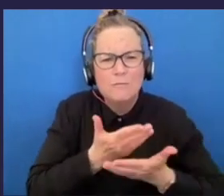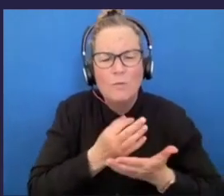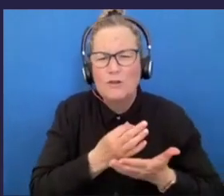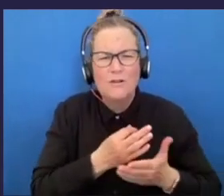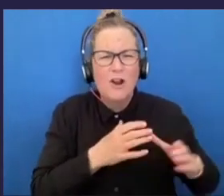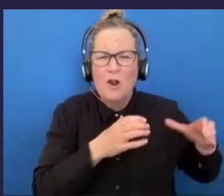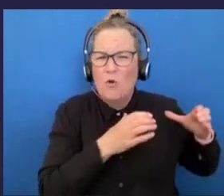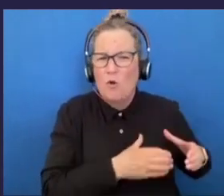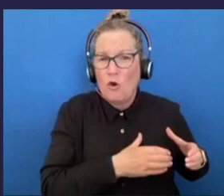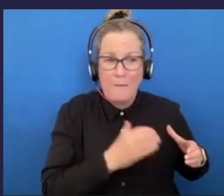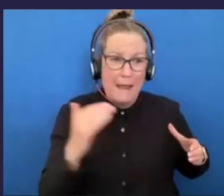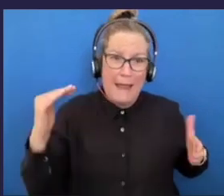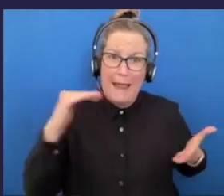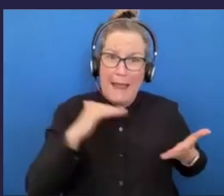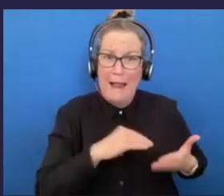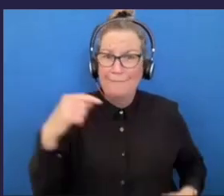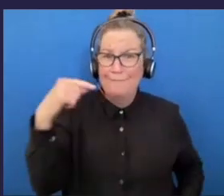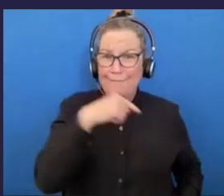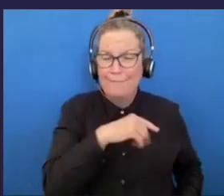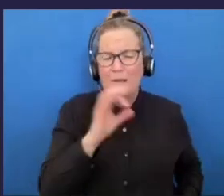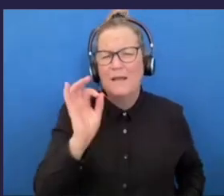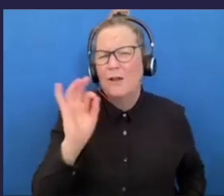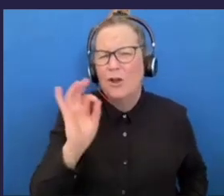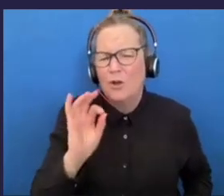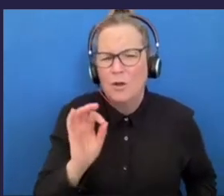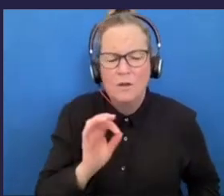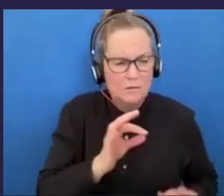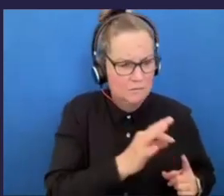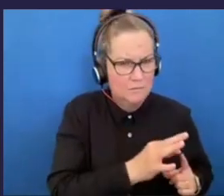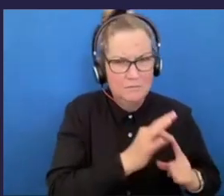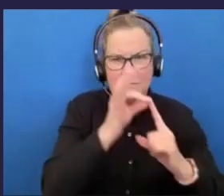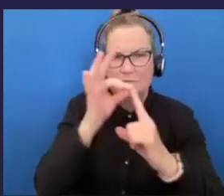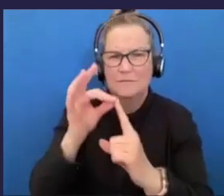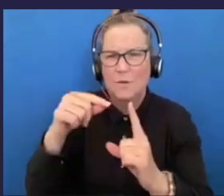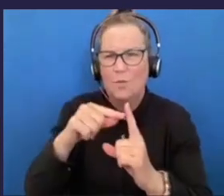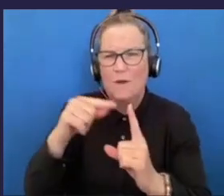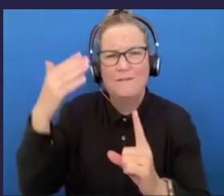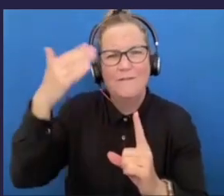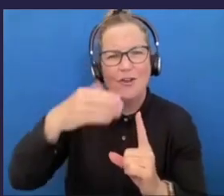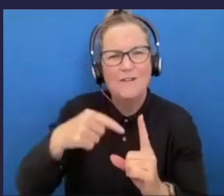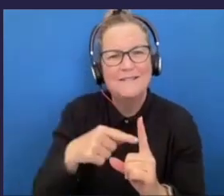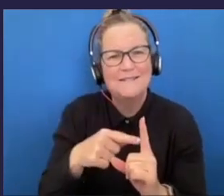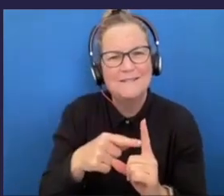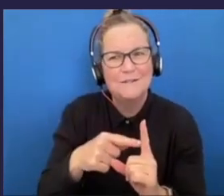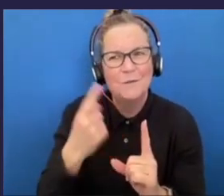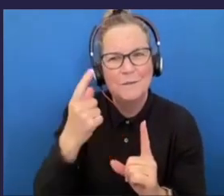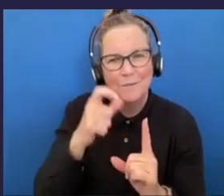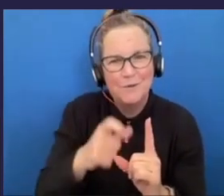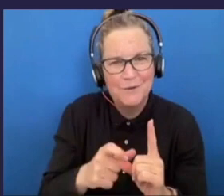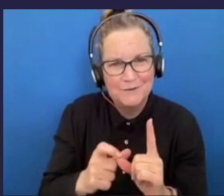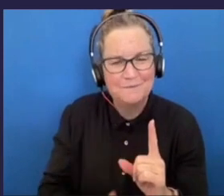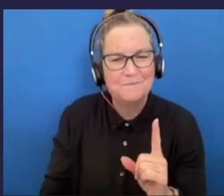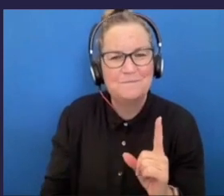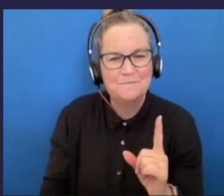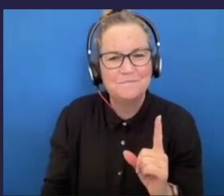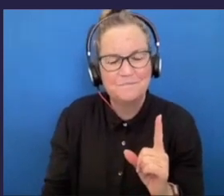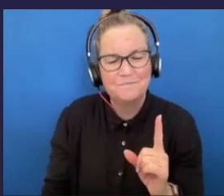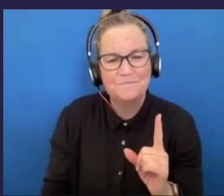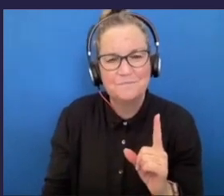with a disability. It really is, as I said before, about one person at a time. And we also go in